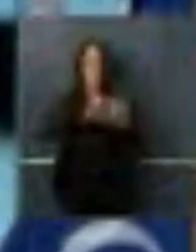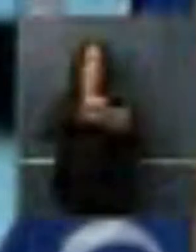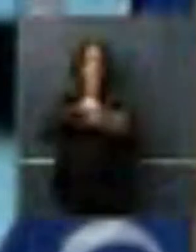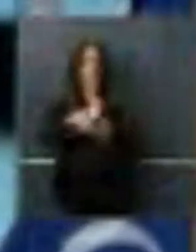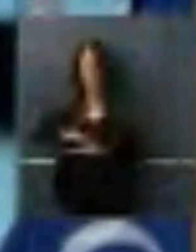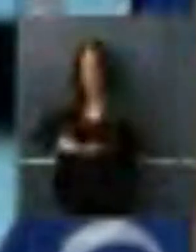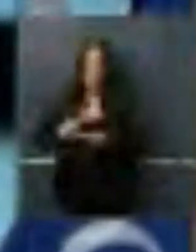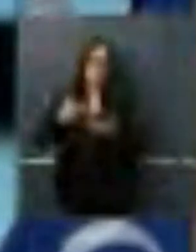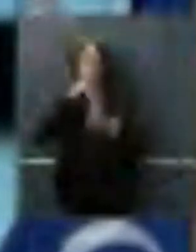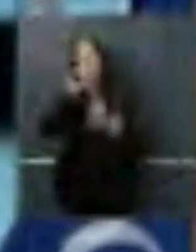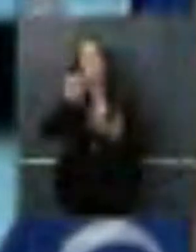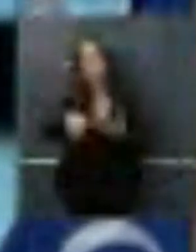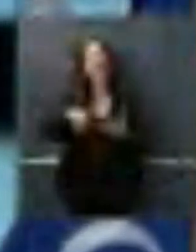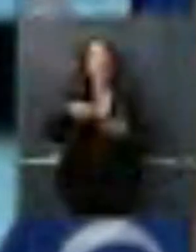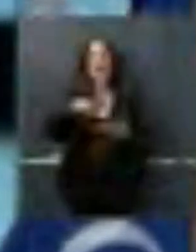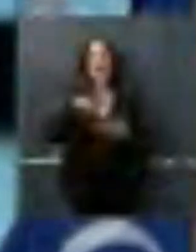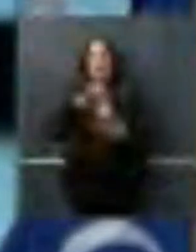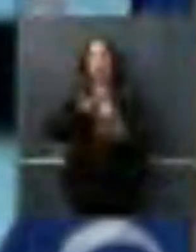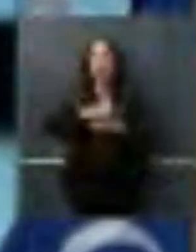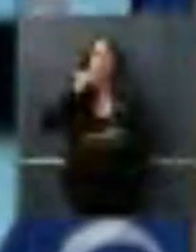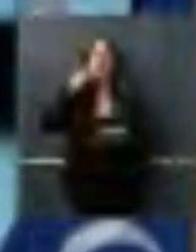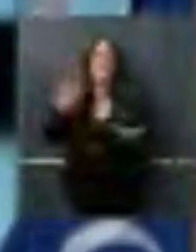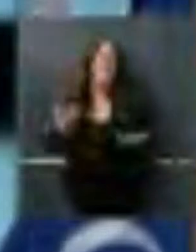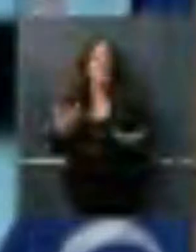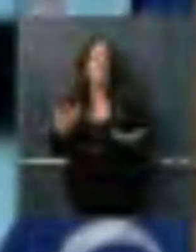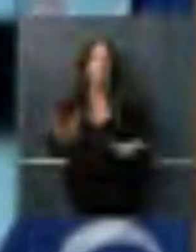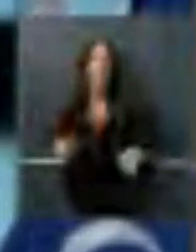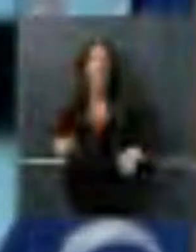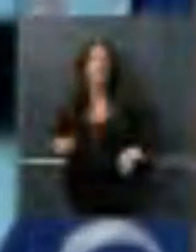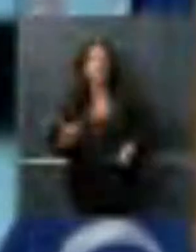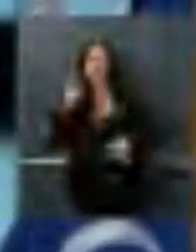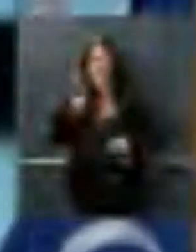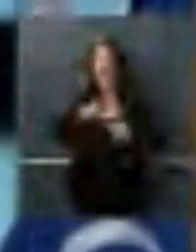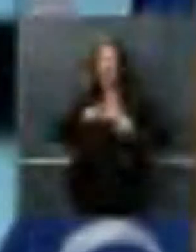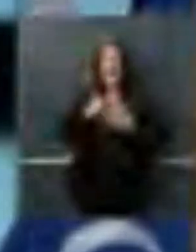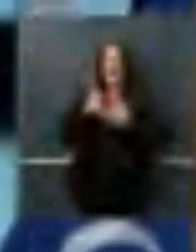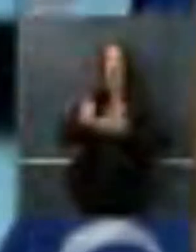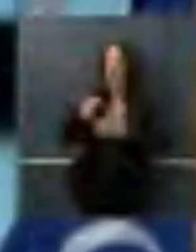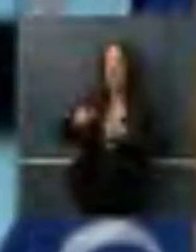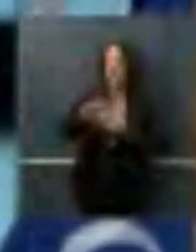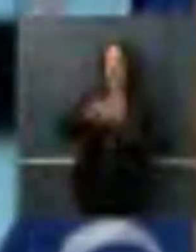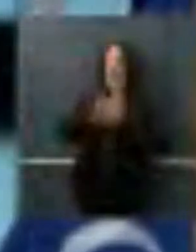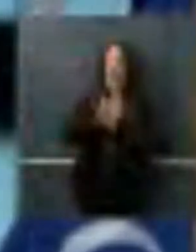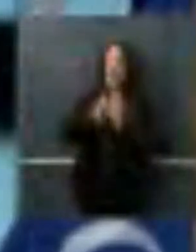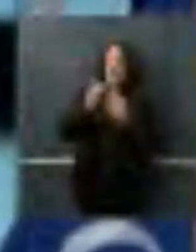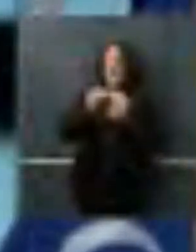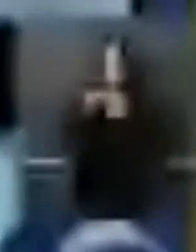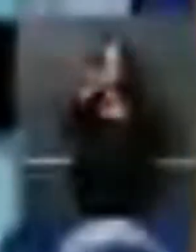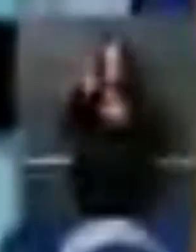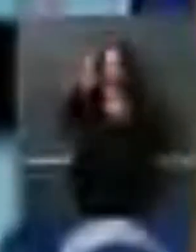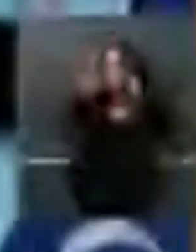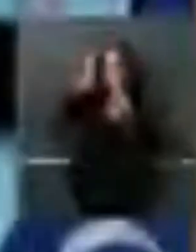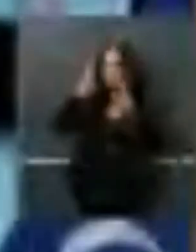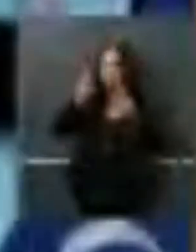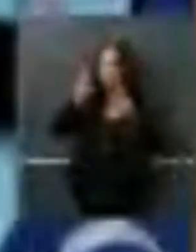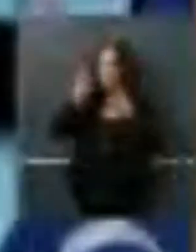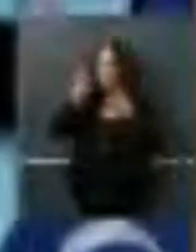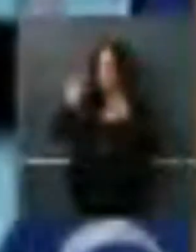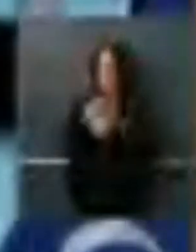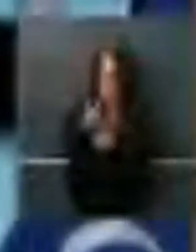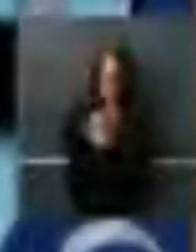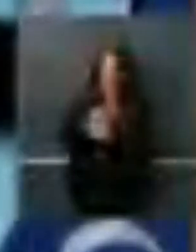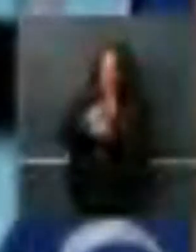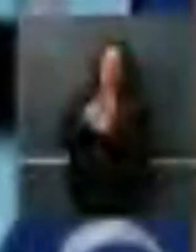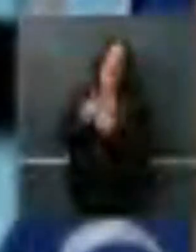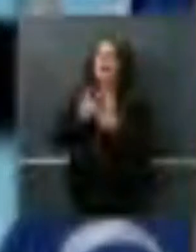thinking, around the expression of creativity and self, and a broader consciousness of what education is really about. It's